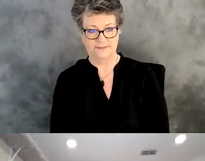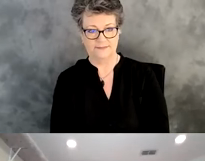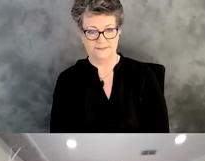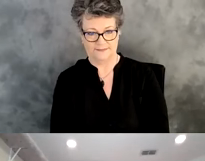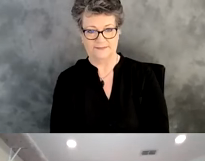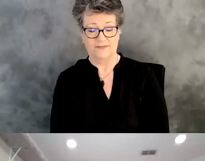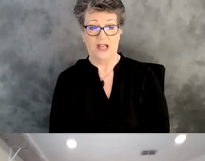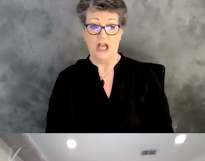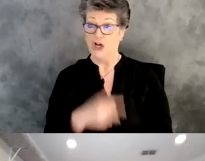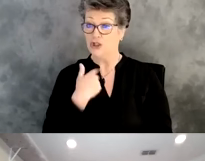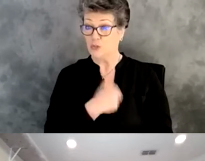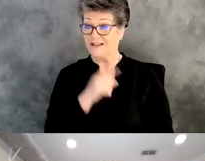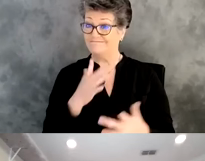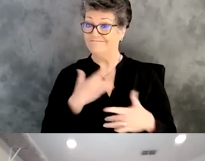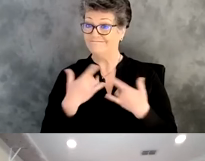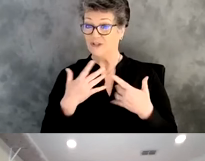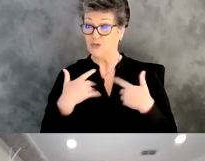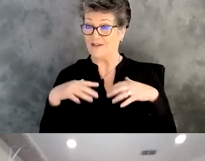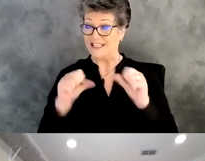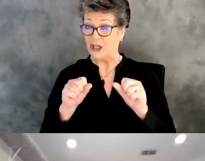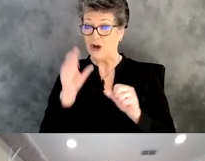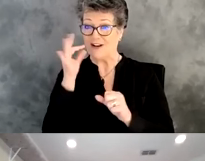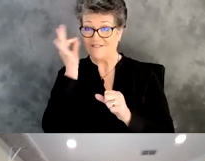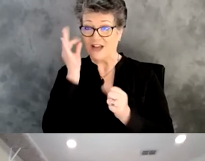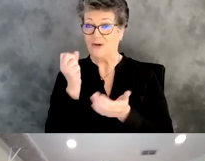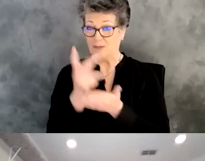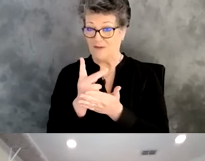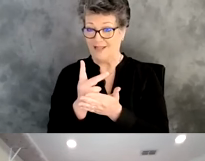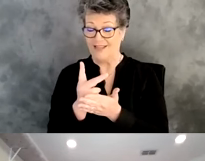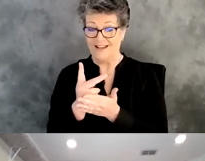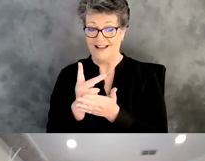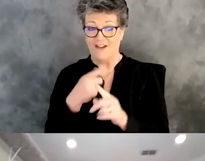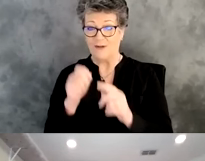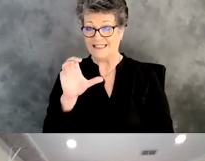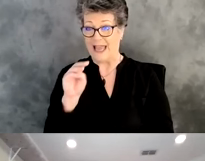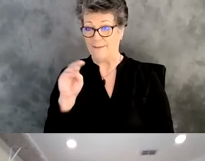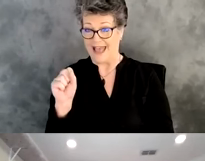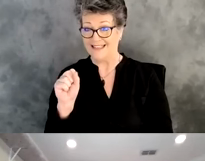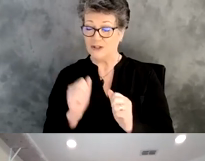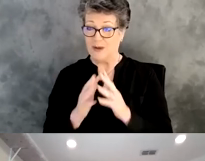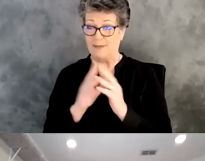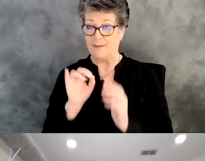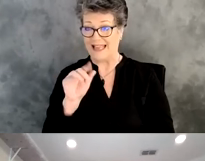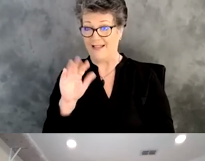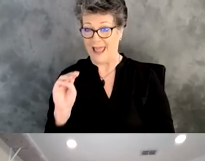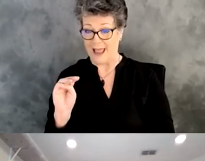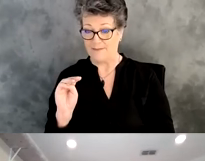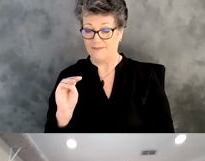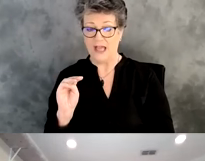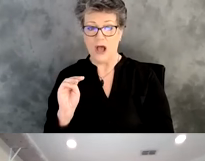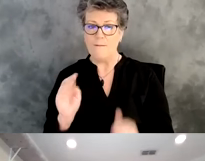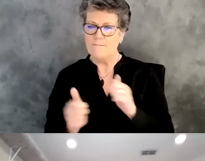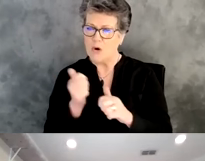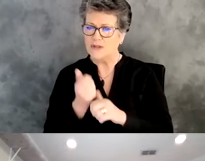So we are very excited to have secured federal approval from CMS to implement CalAIM, which are primarily through